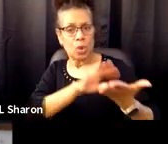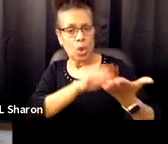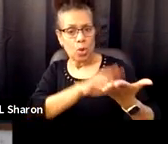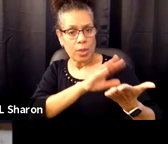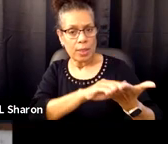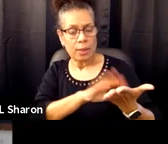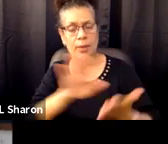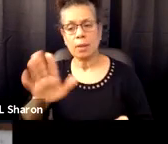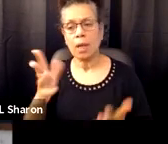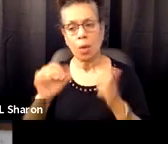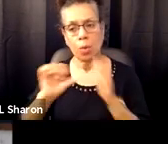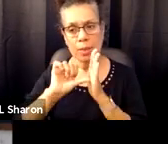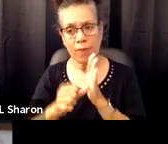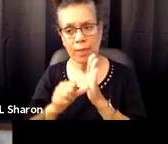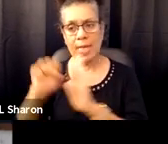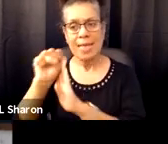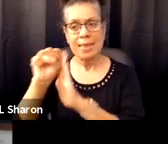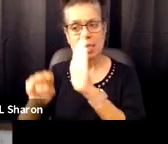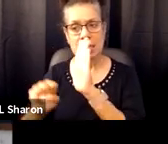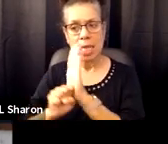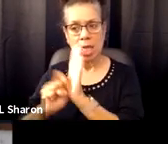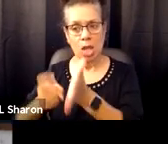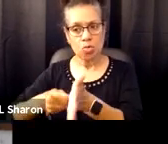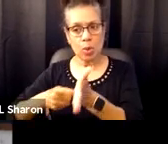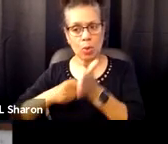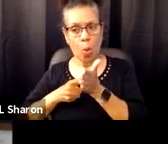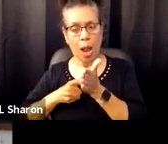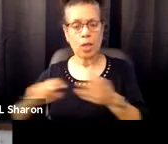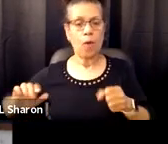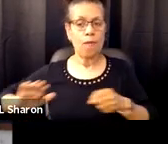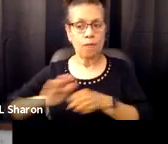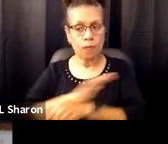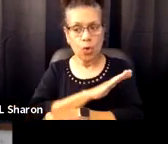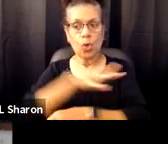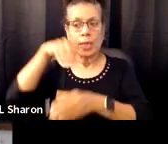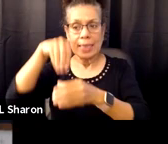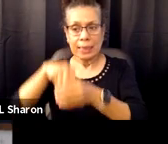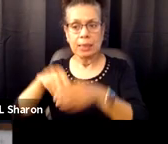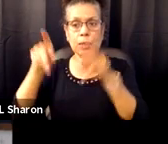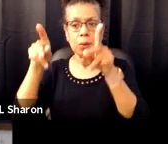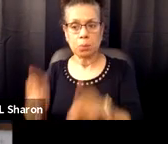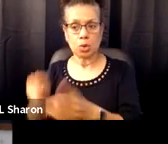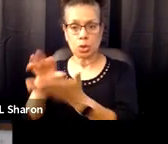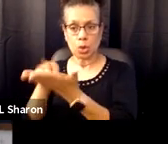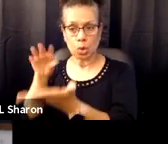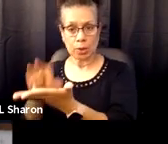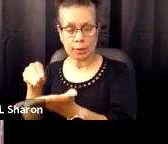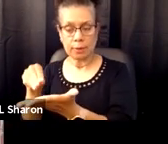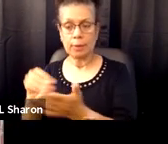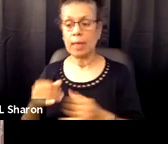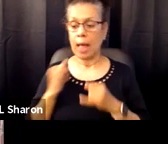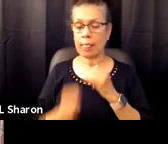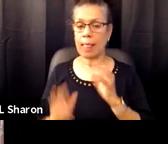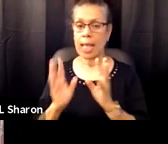i want to reiterate that the state has mandated full in-person learning for our students during our last meeting deputy